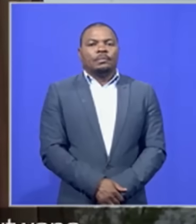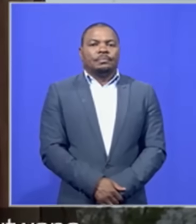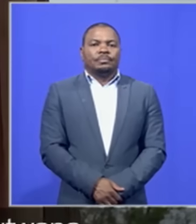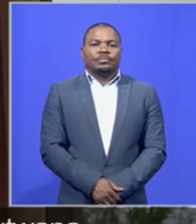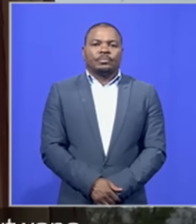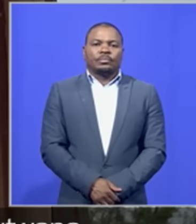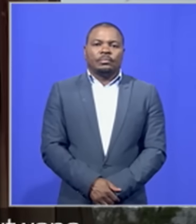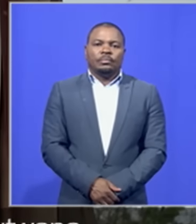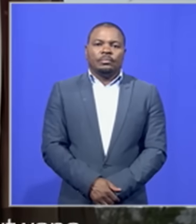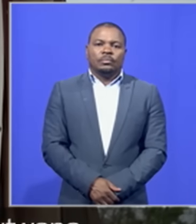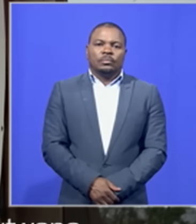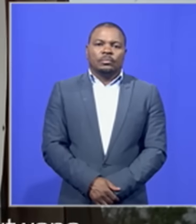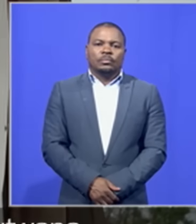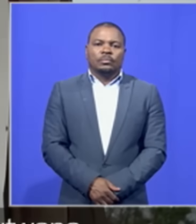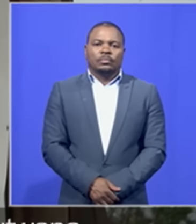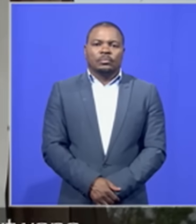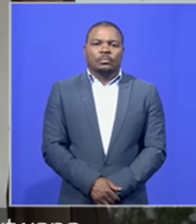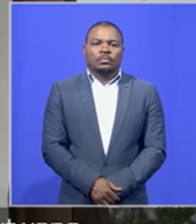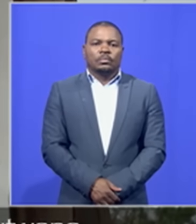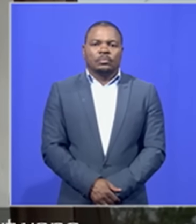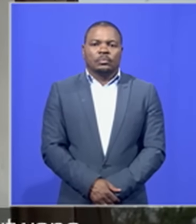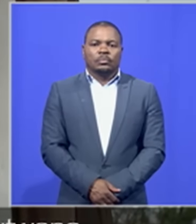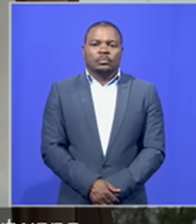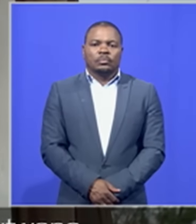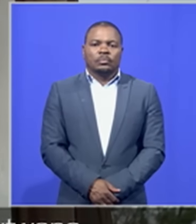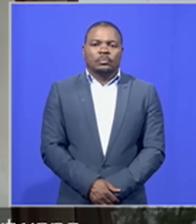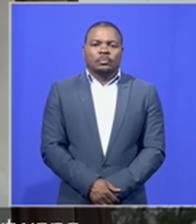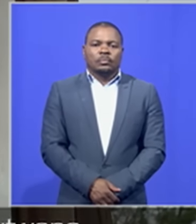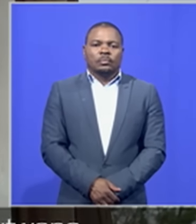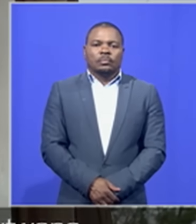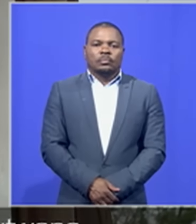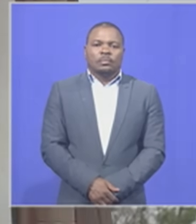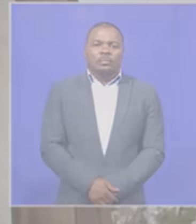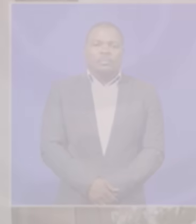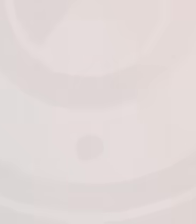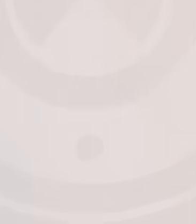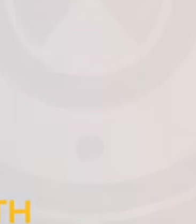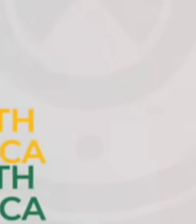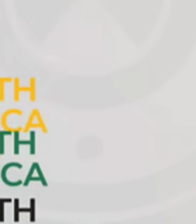tša SABC, Dresden, Bekersford.